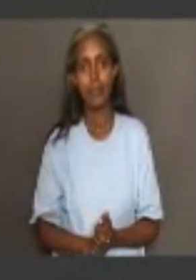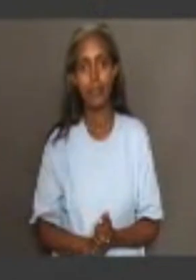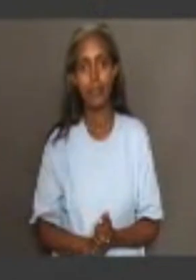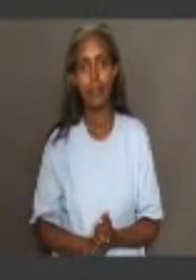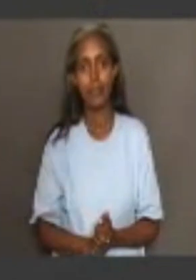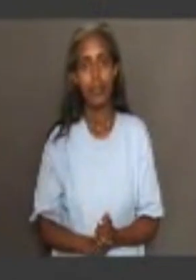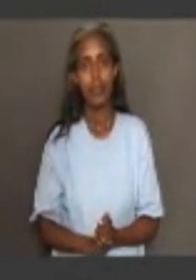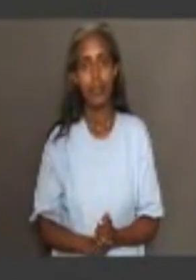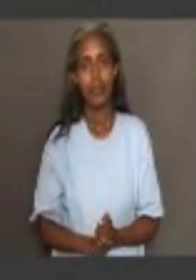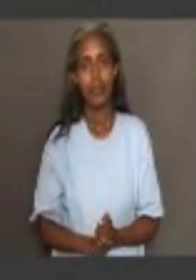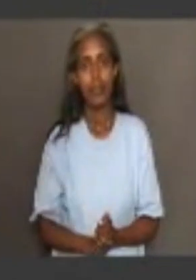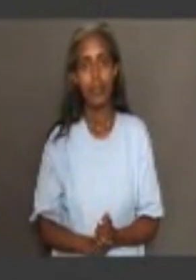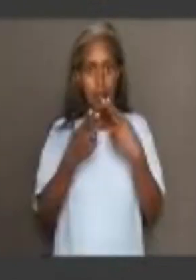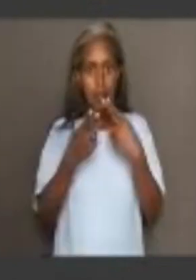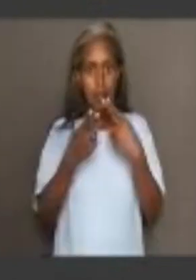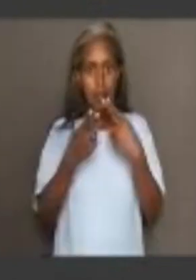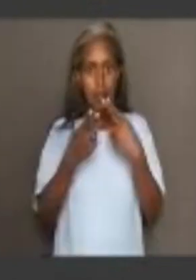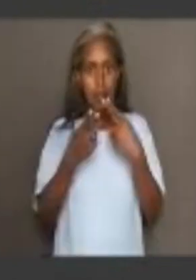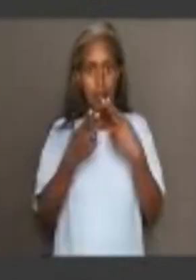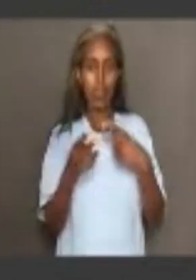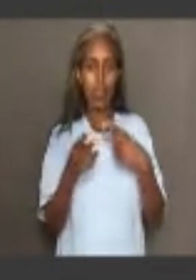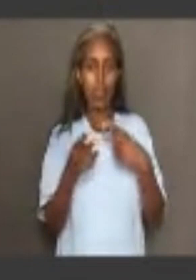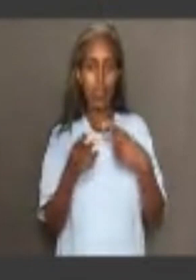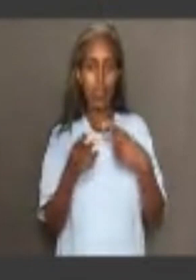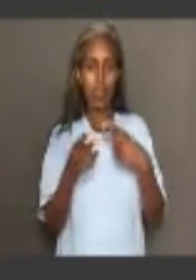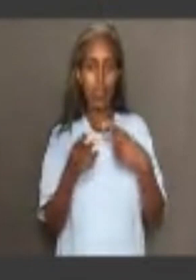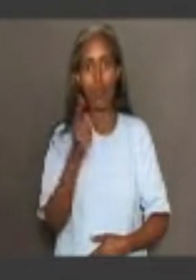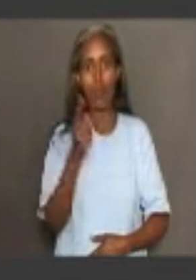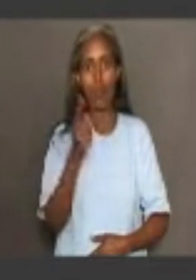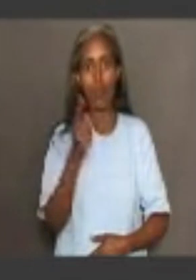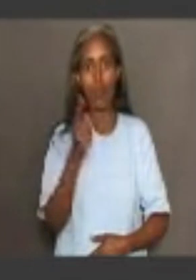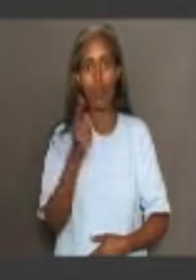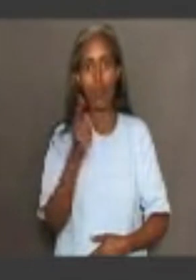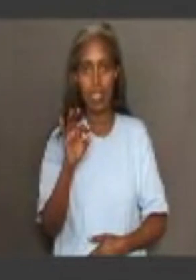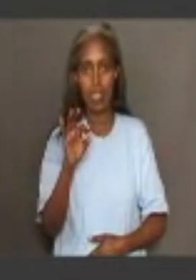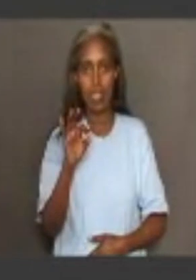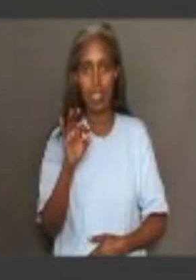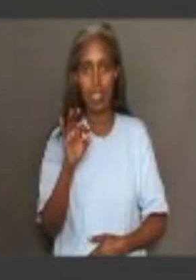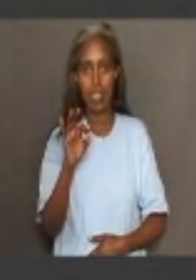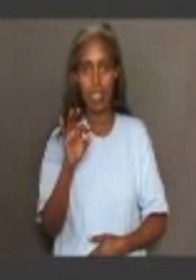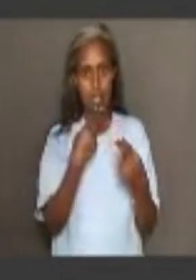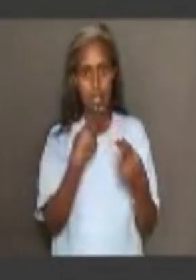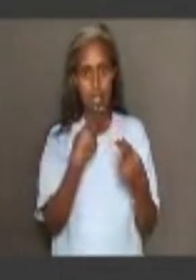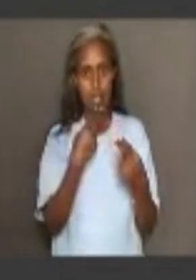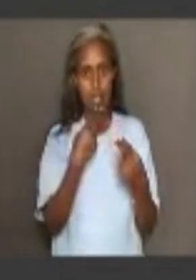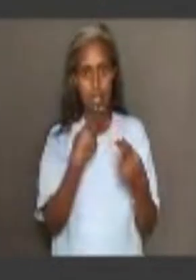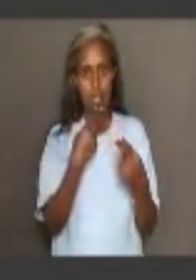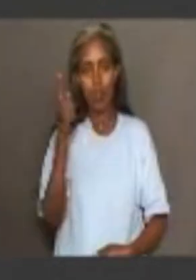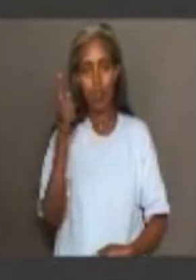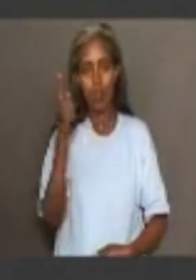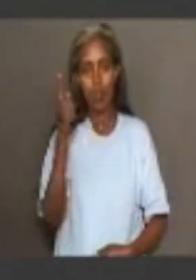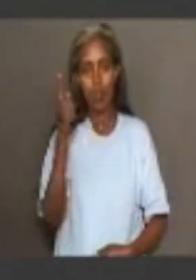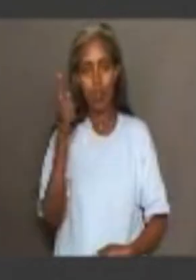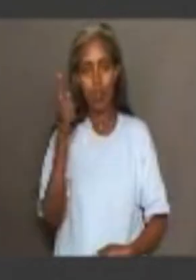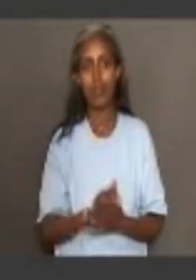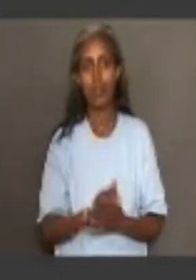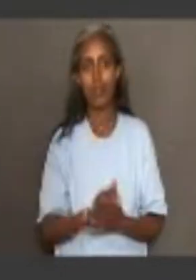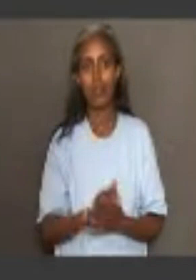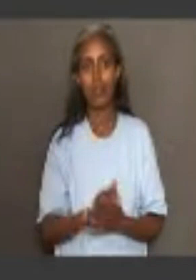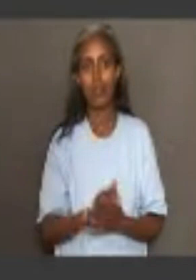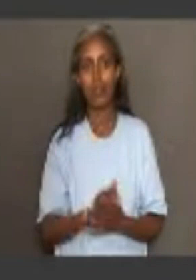By multiplying 4 over 9 by 4 over 4, we